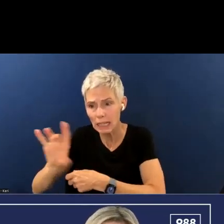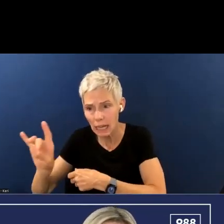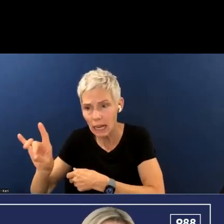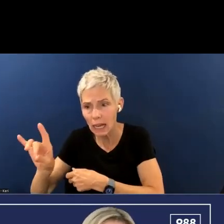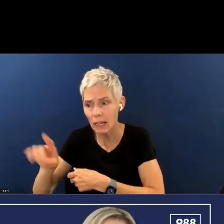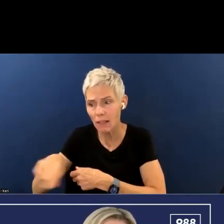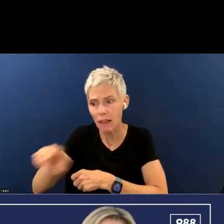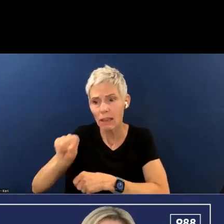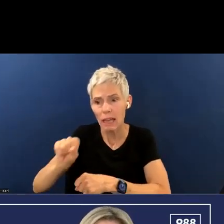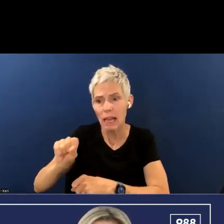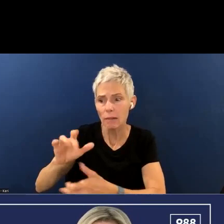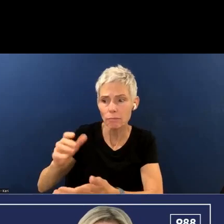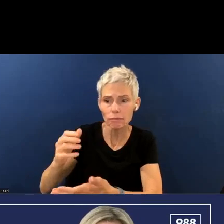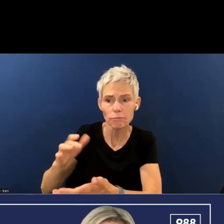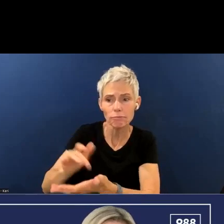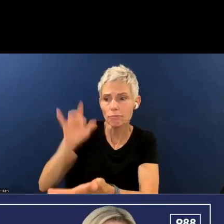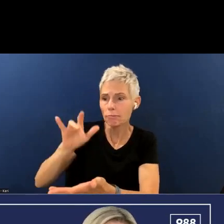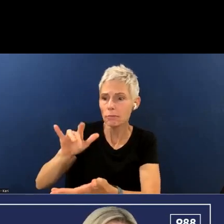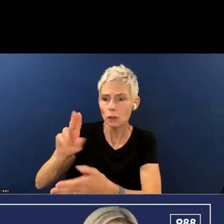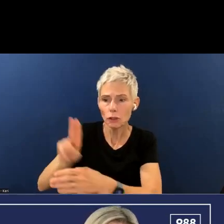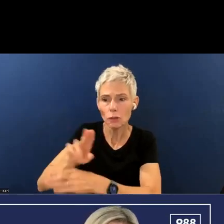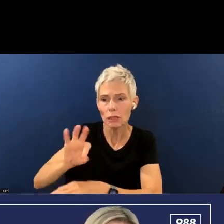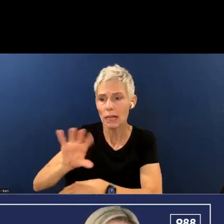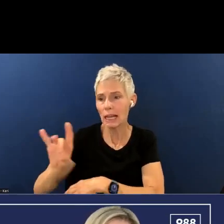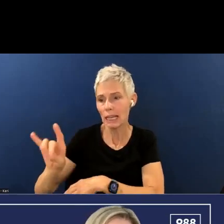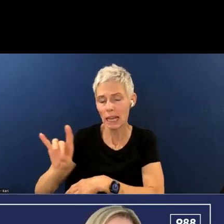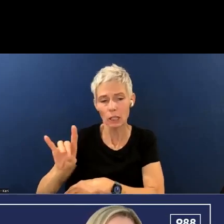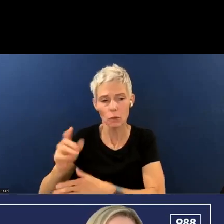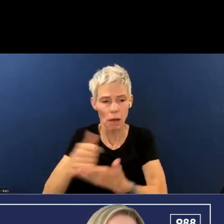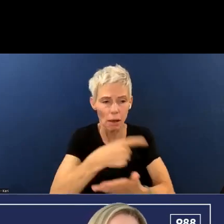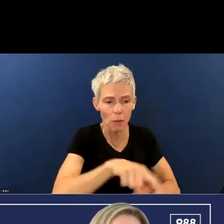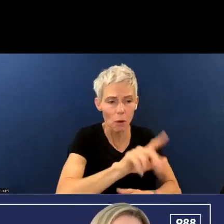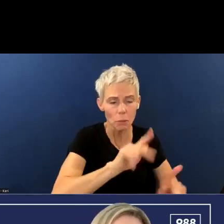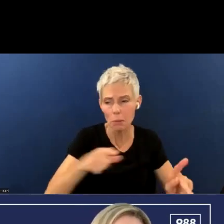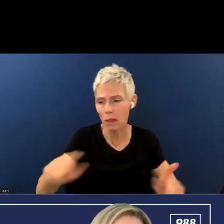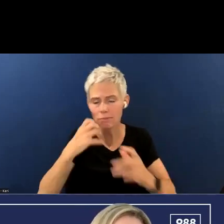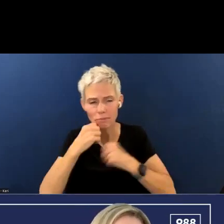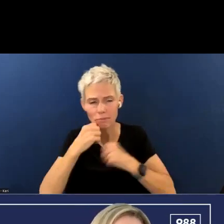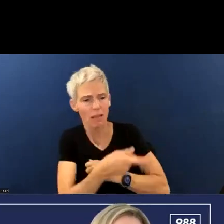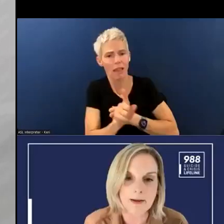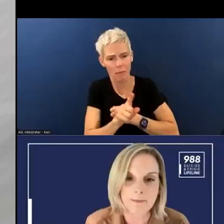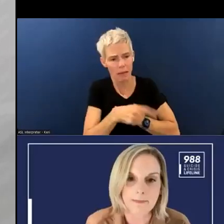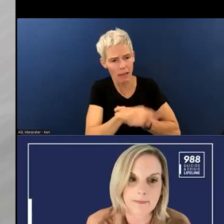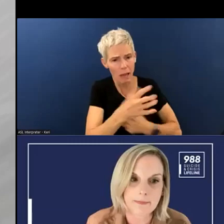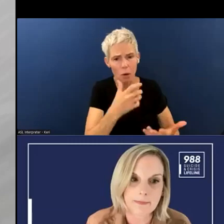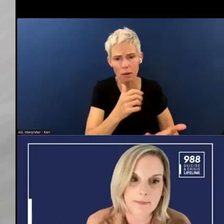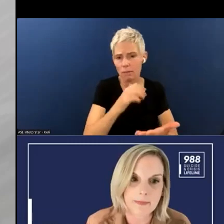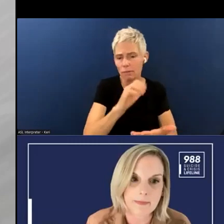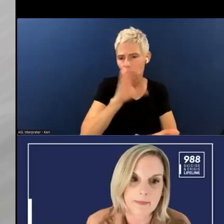with the people who they love and who are trying to find help. I will say